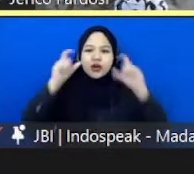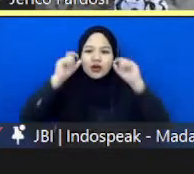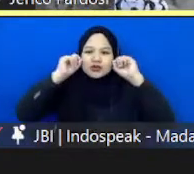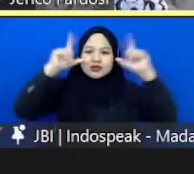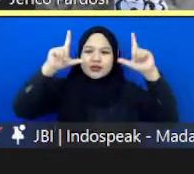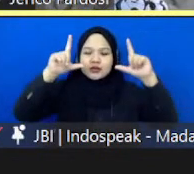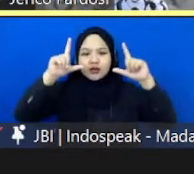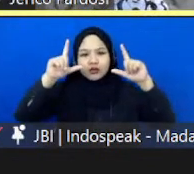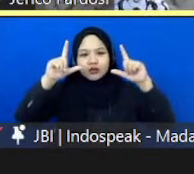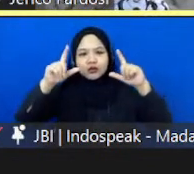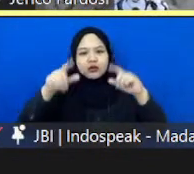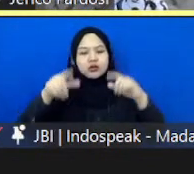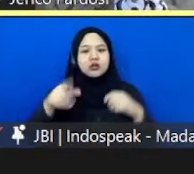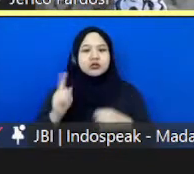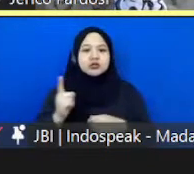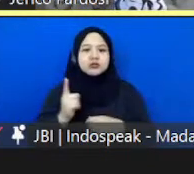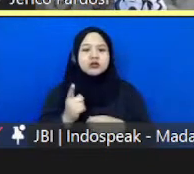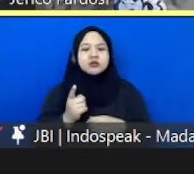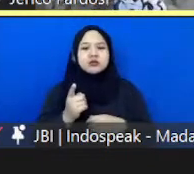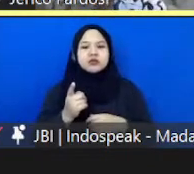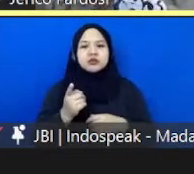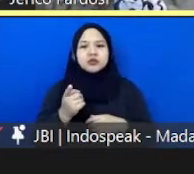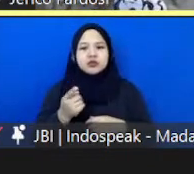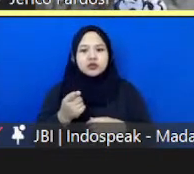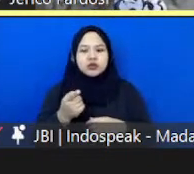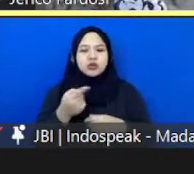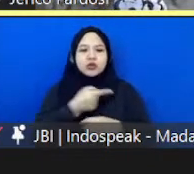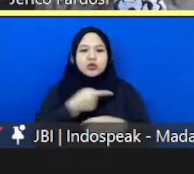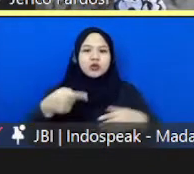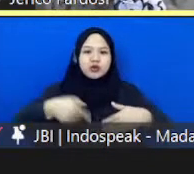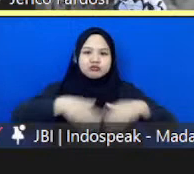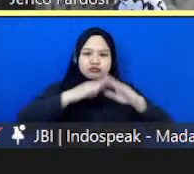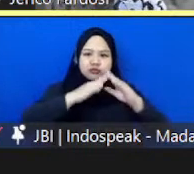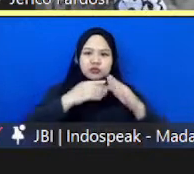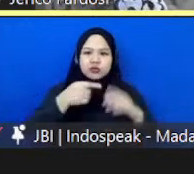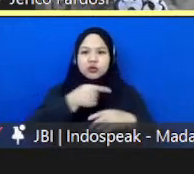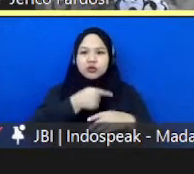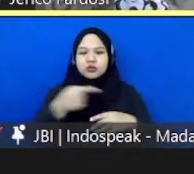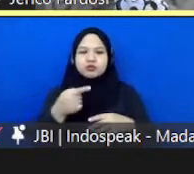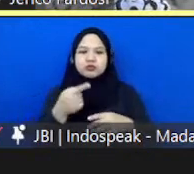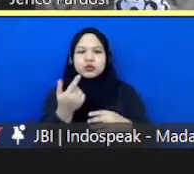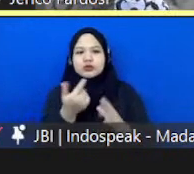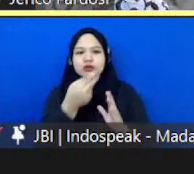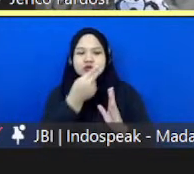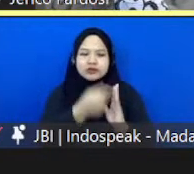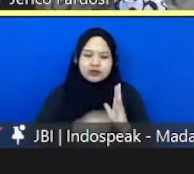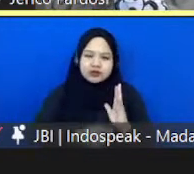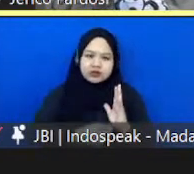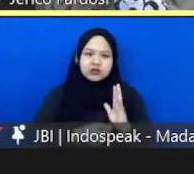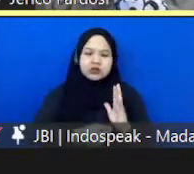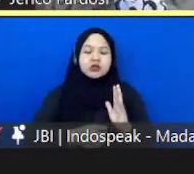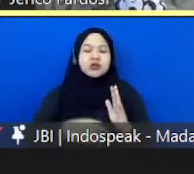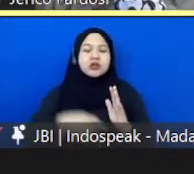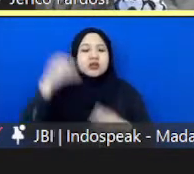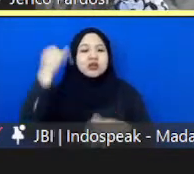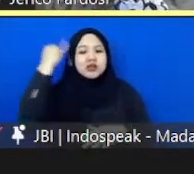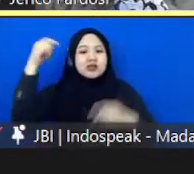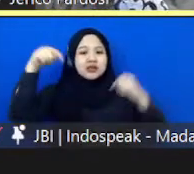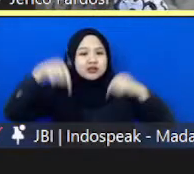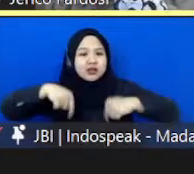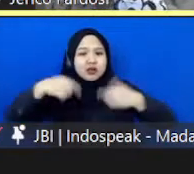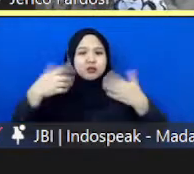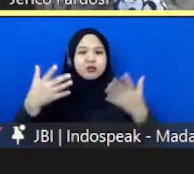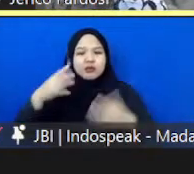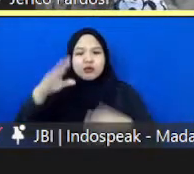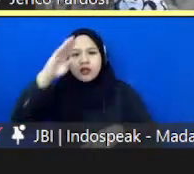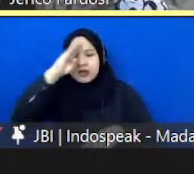birth, which is considered as to be less disruptive and less costly. So the idea right now, how about men's